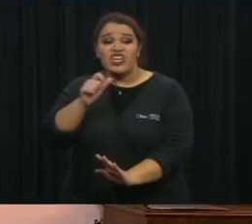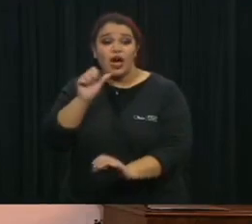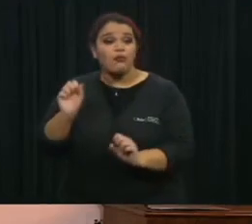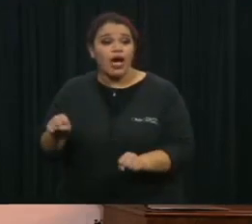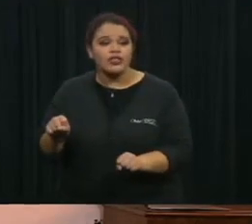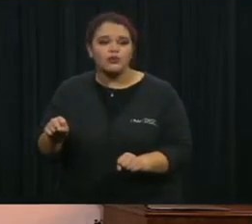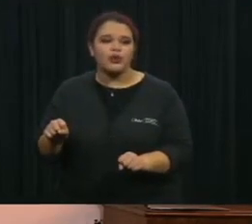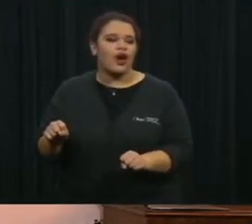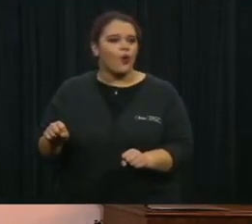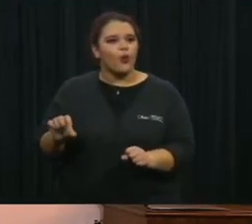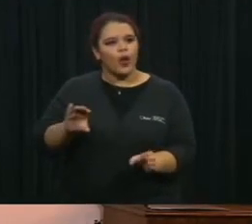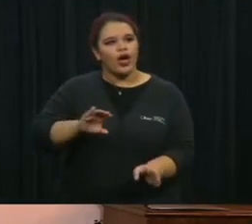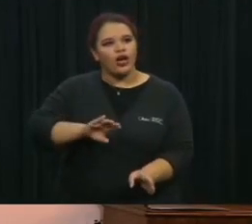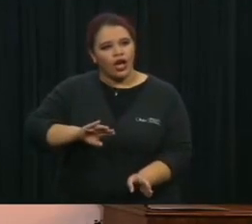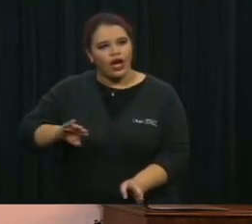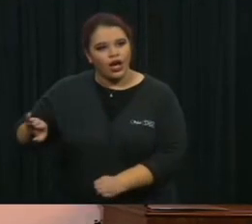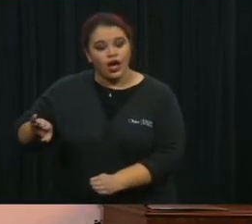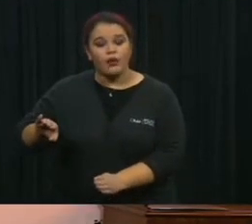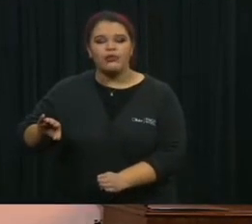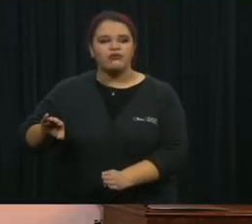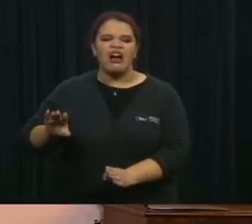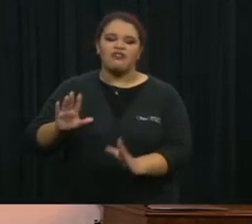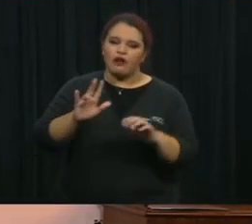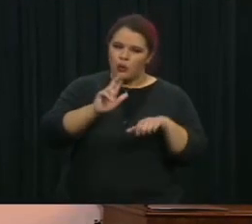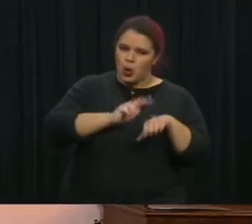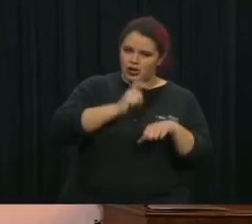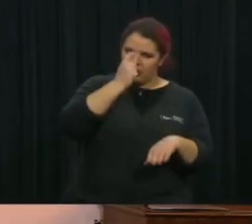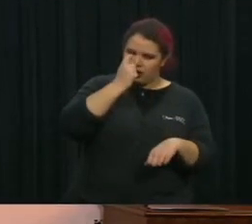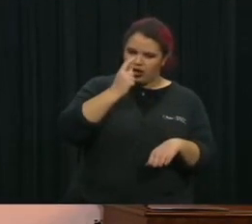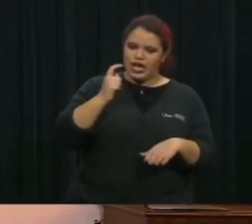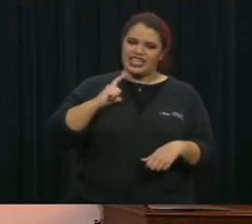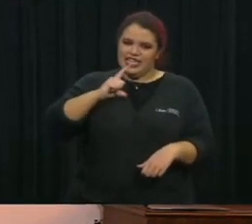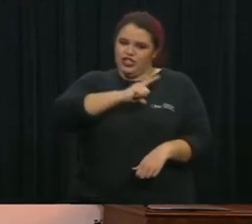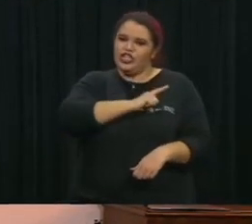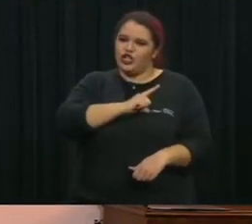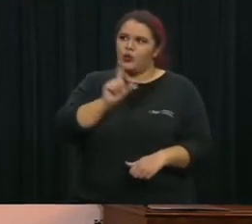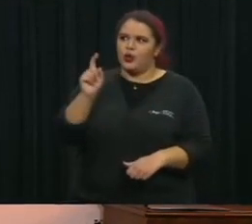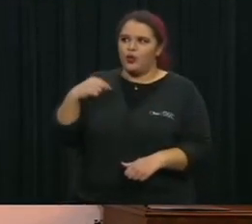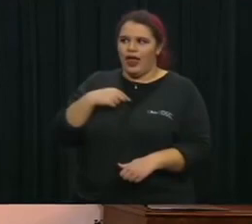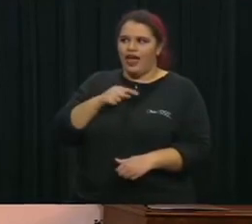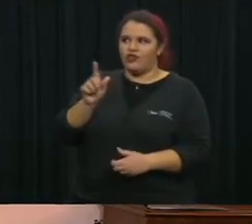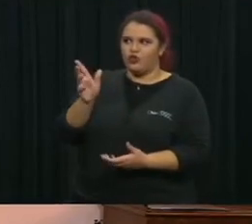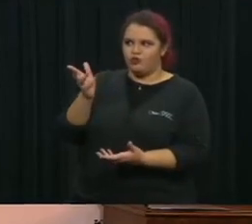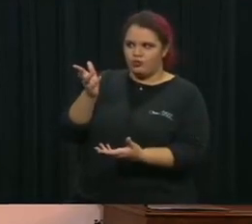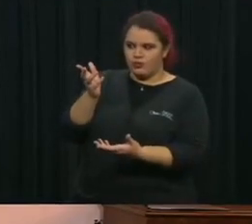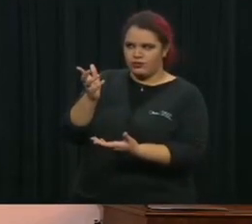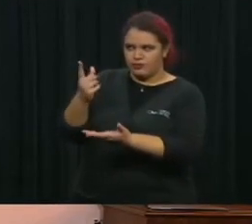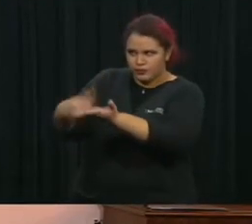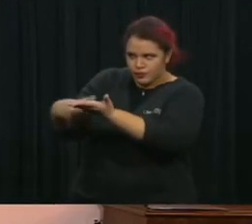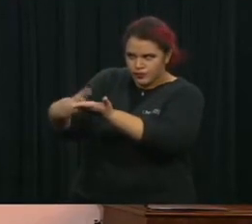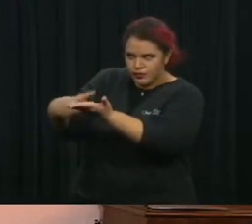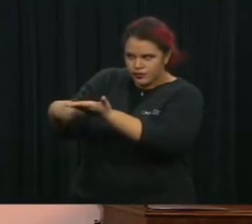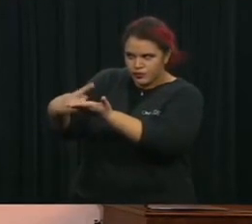certainly talk to the legislature about it. But if it's not possible to have testing, we're not going to have testing. We're not going to worry about that. Thank